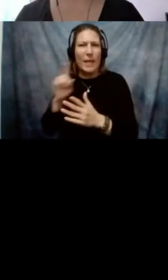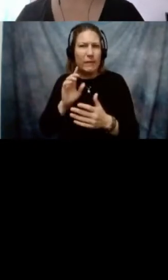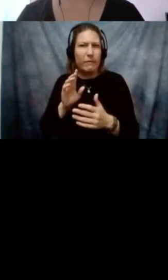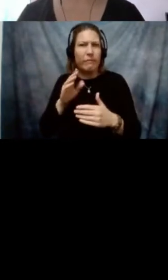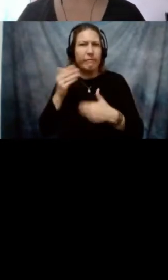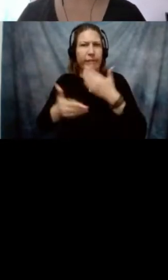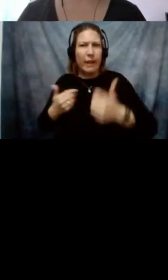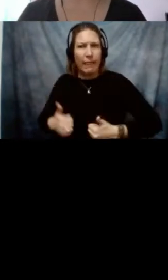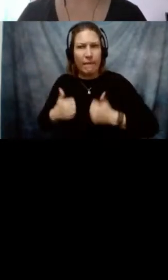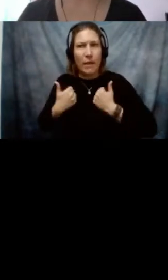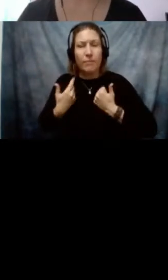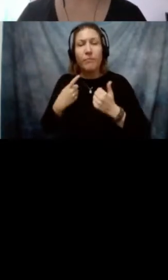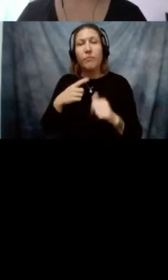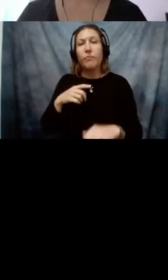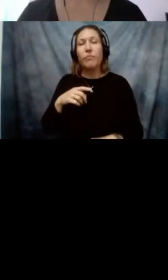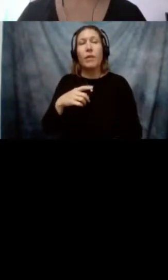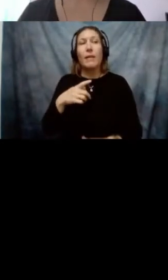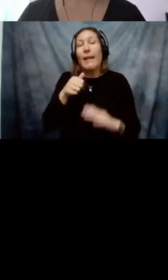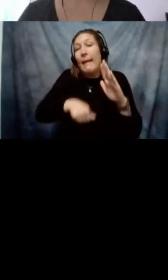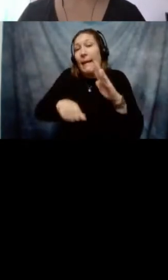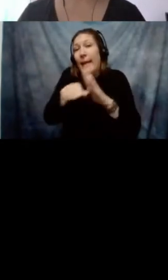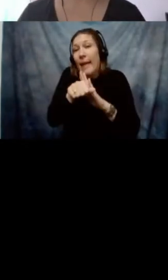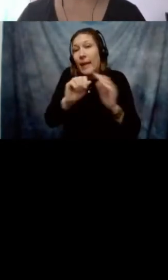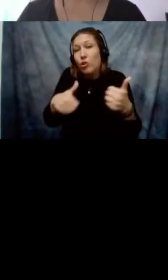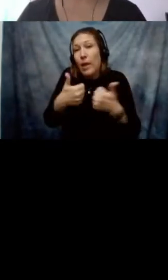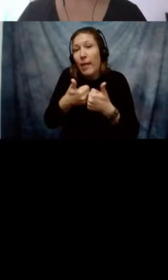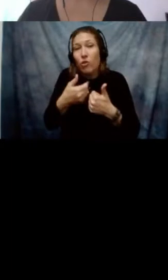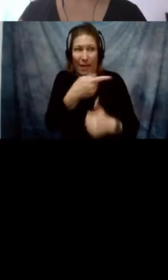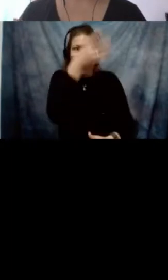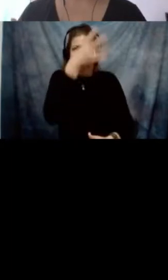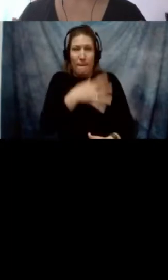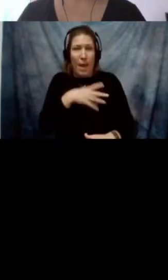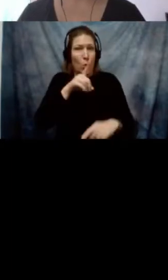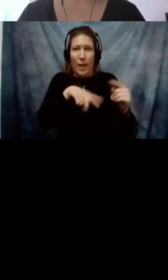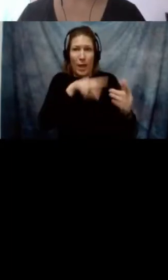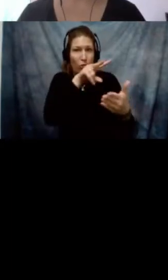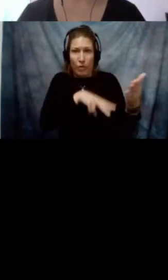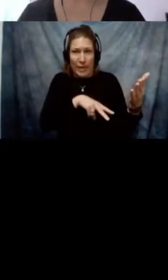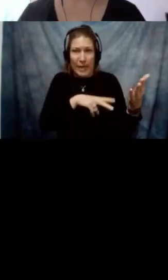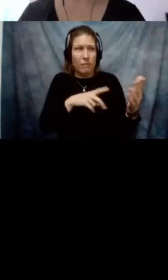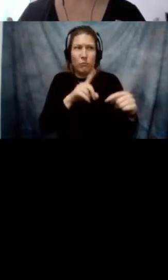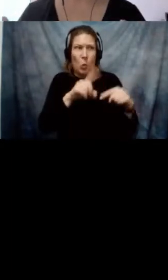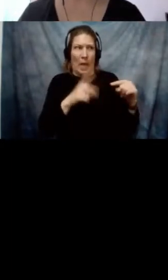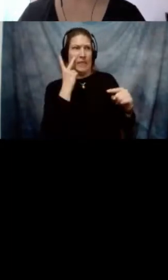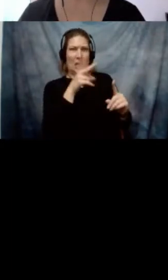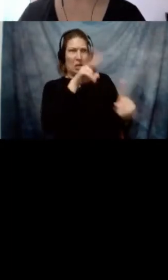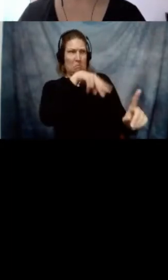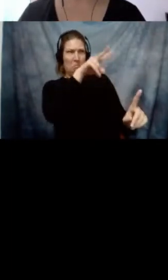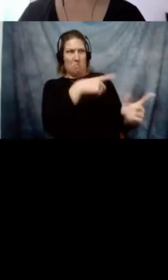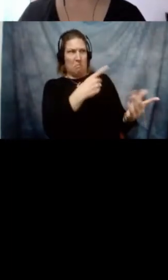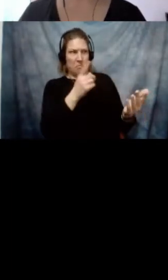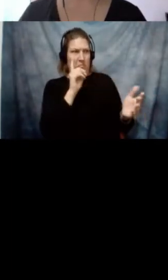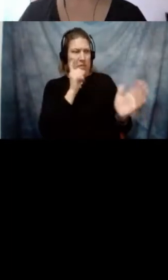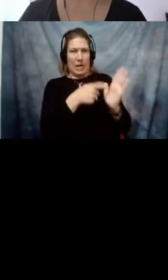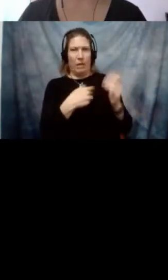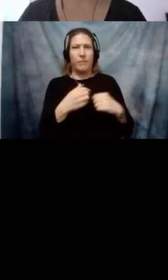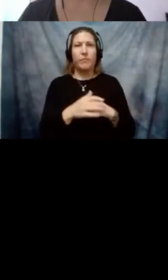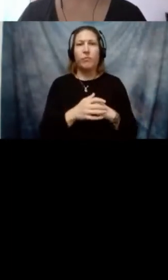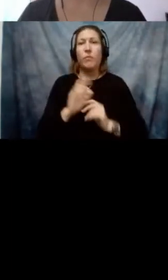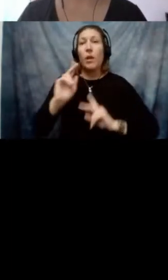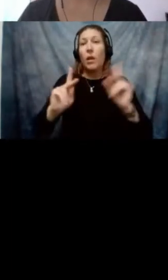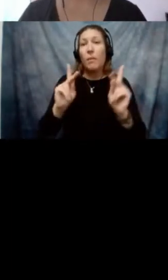gentleman who couldn't read. There's low literacy. There's people with autism and people with ADHD, people with mental